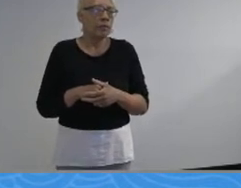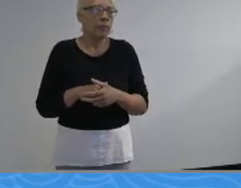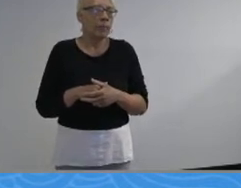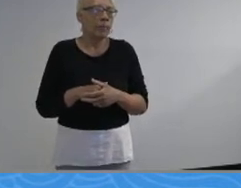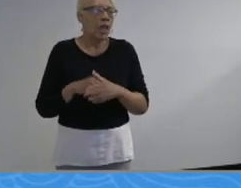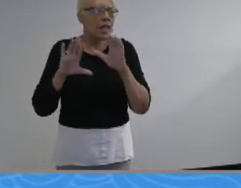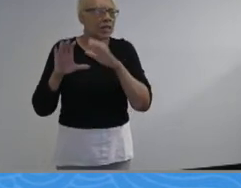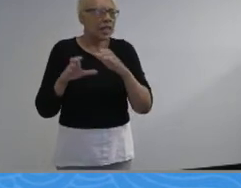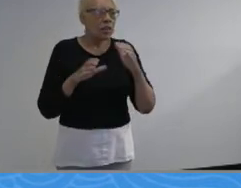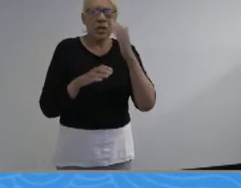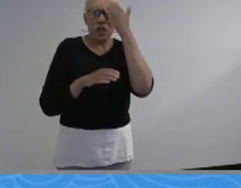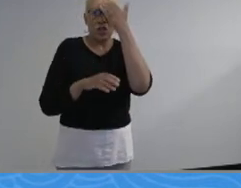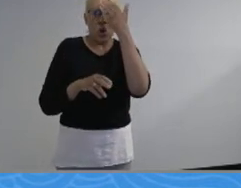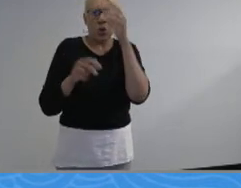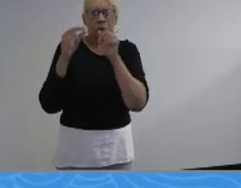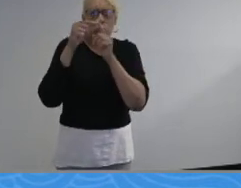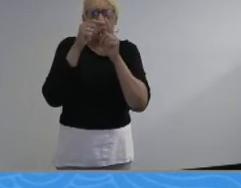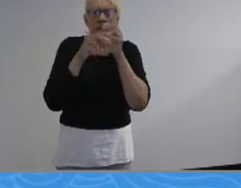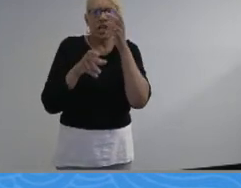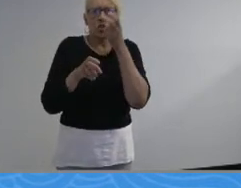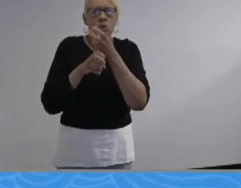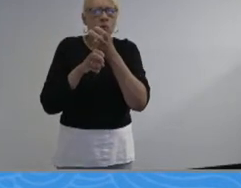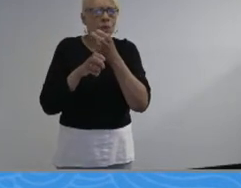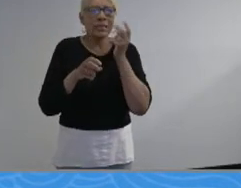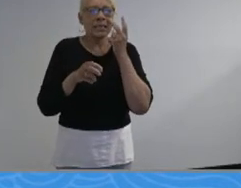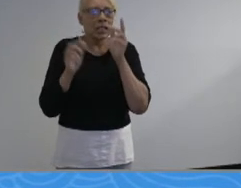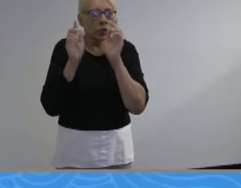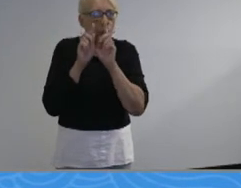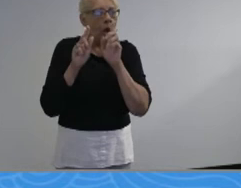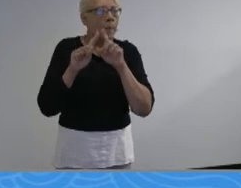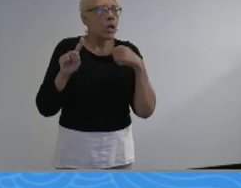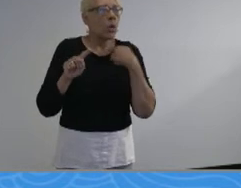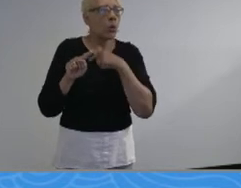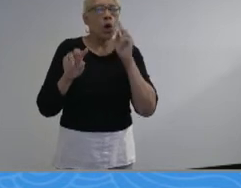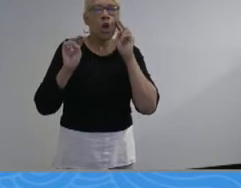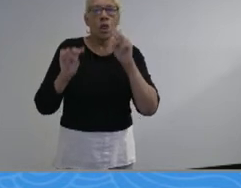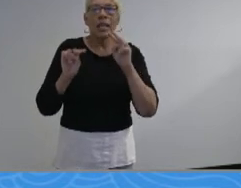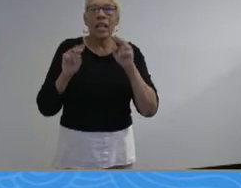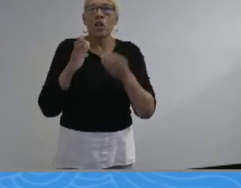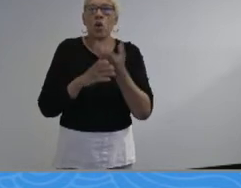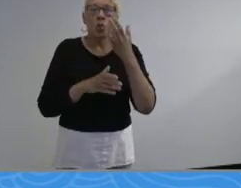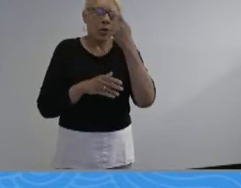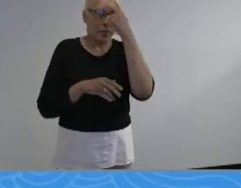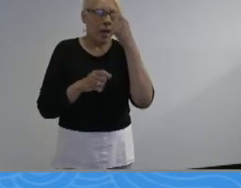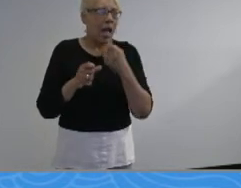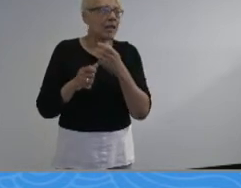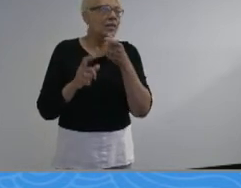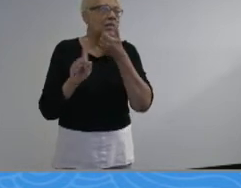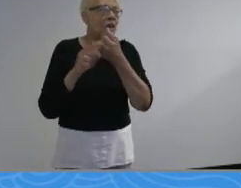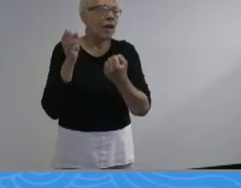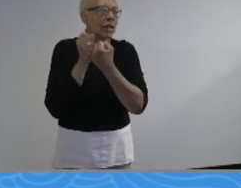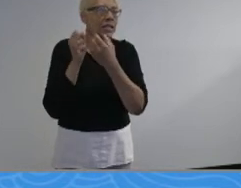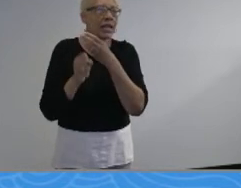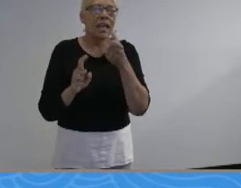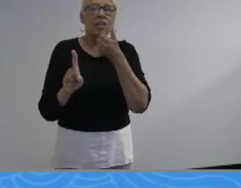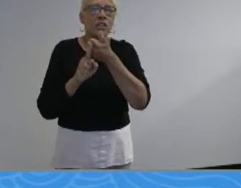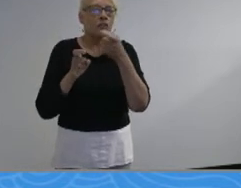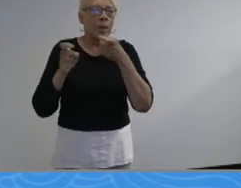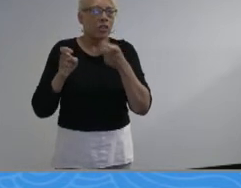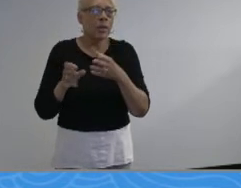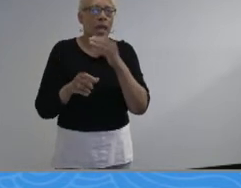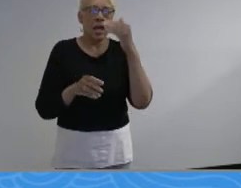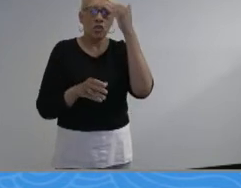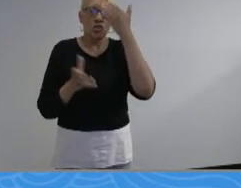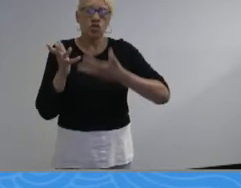it's a little small to see, but we're looking at developing a growth mindset, self-efficacy, self-management, and social